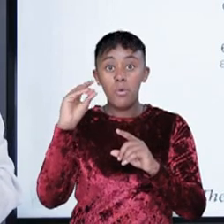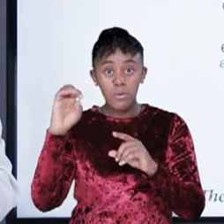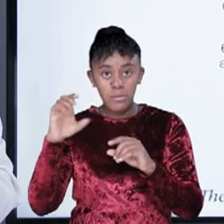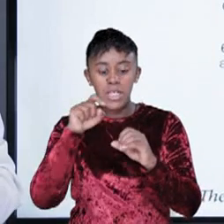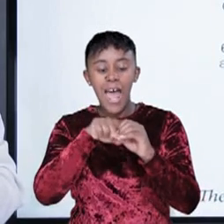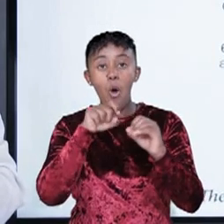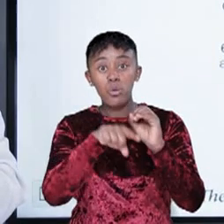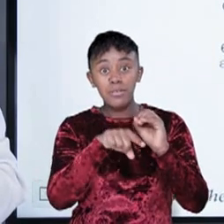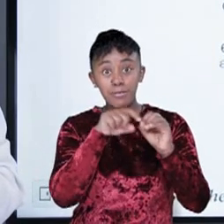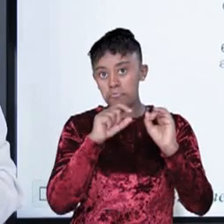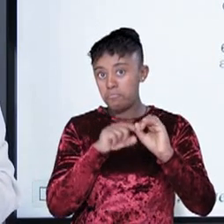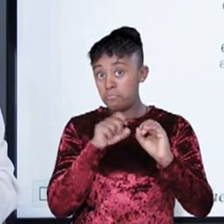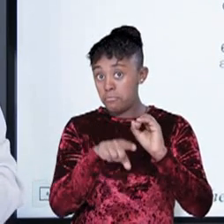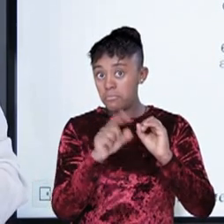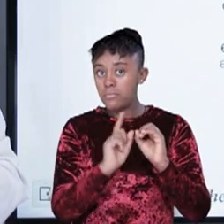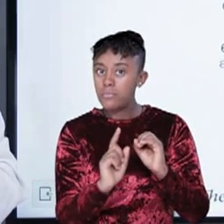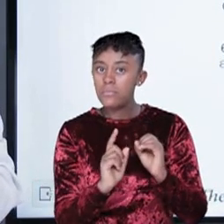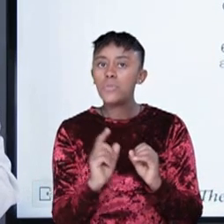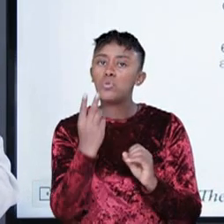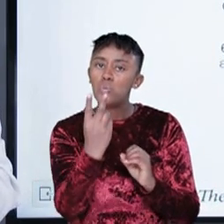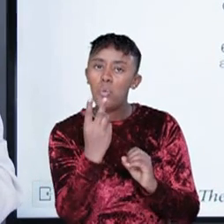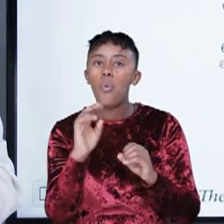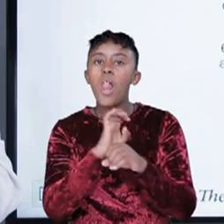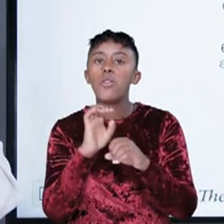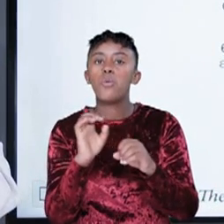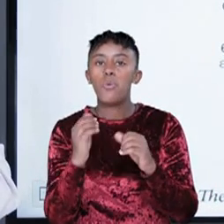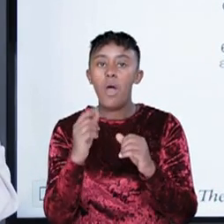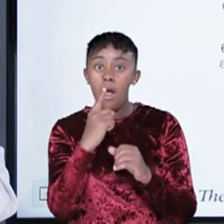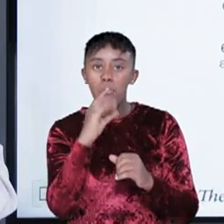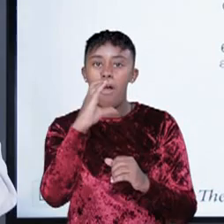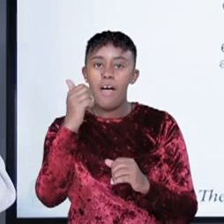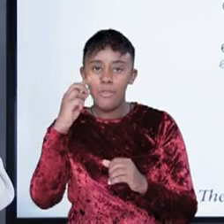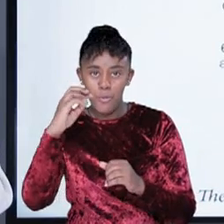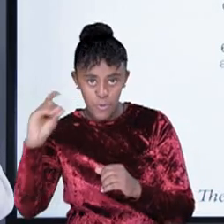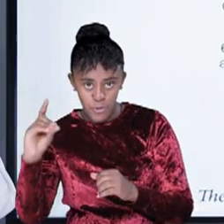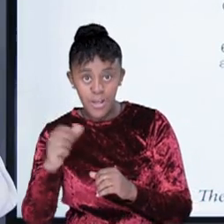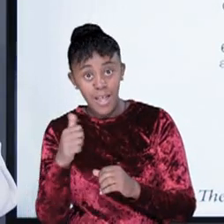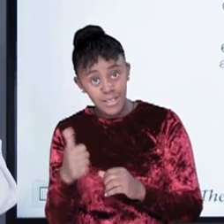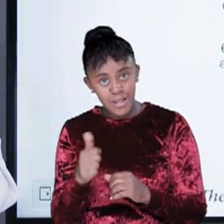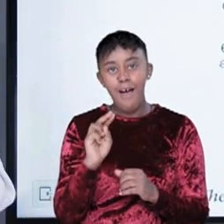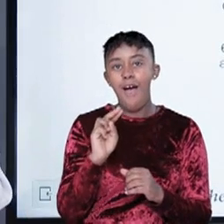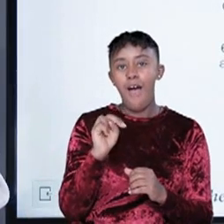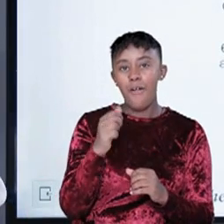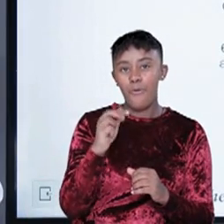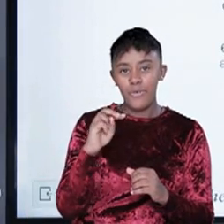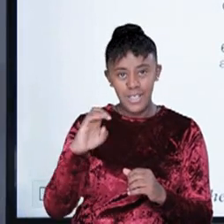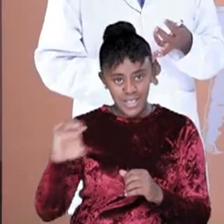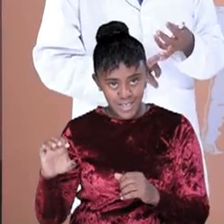has two electrodes. The two electrodes of diode is, one is cathode and the other is